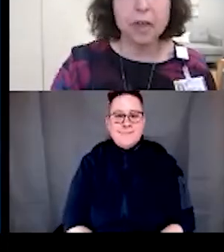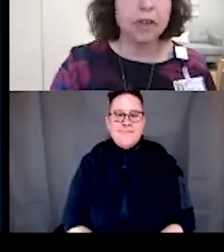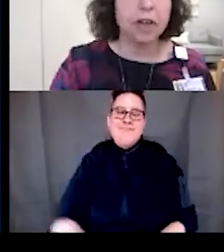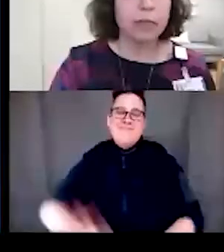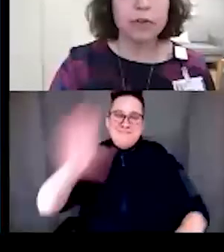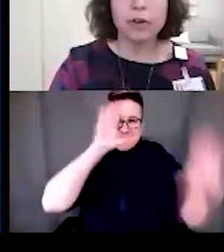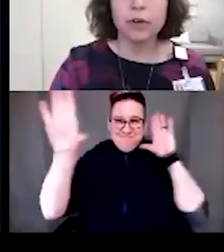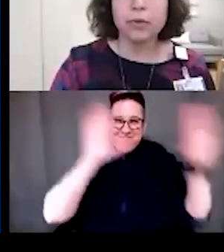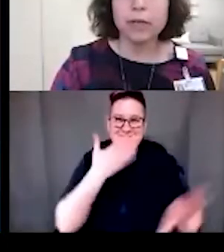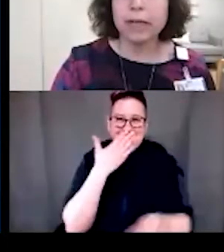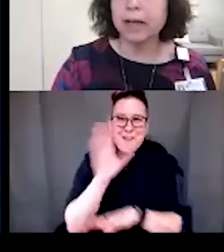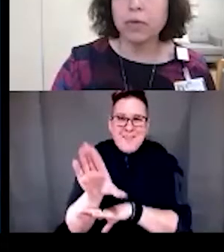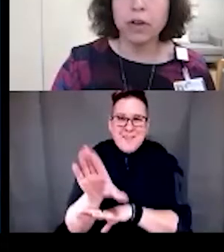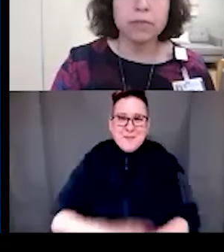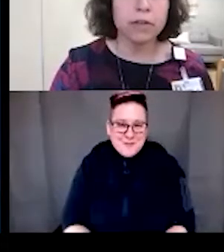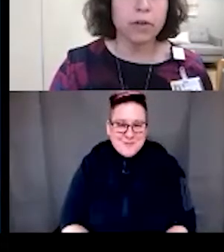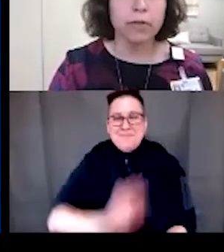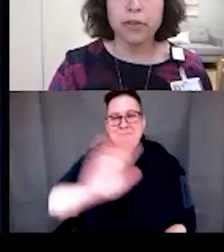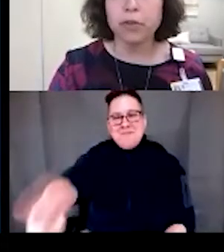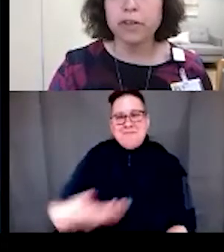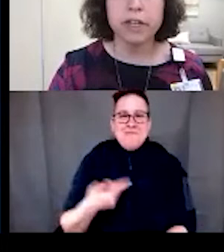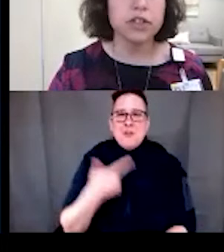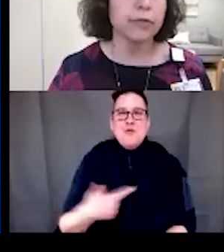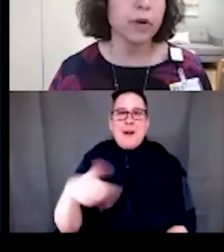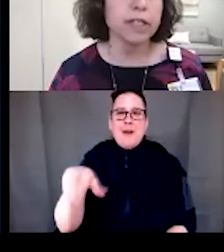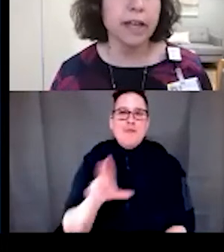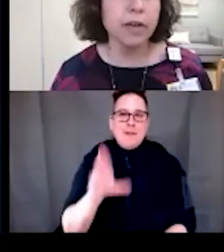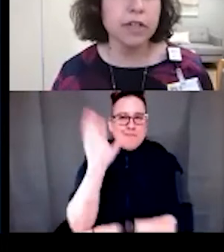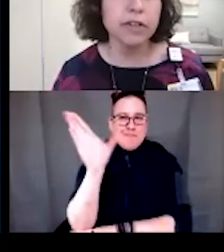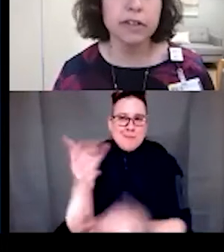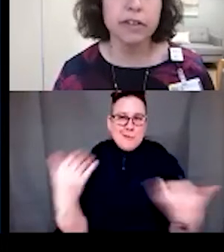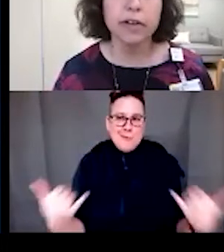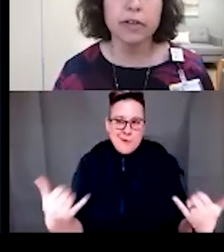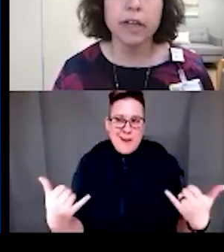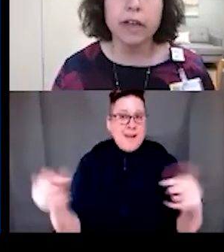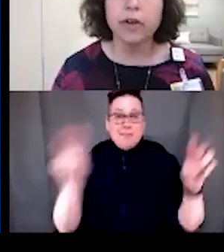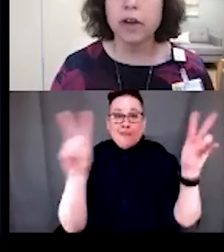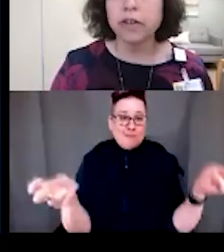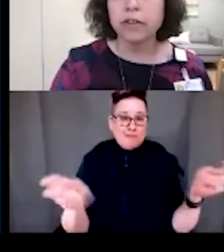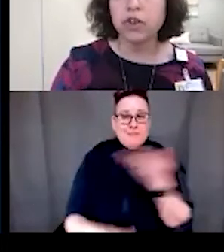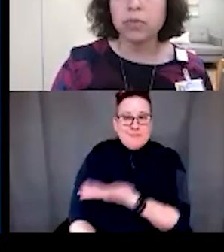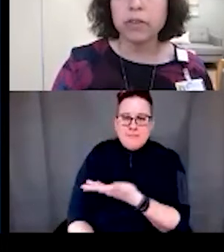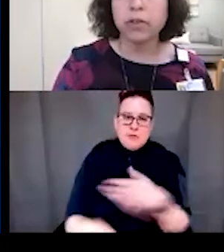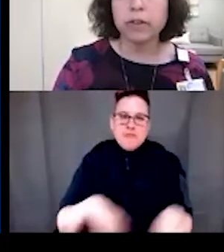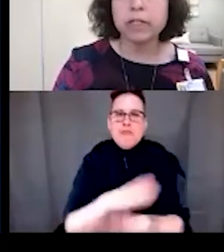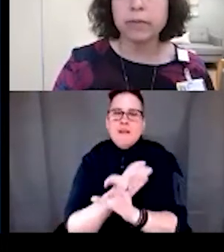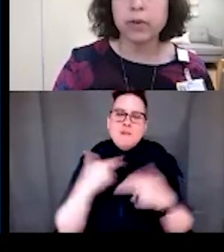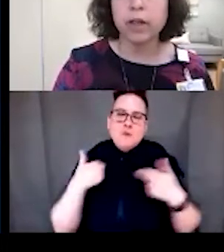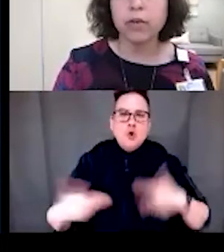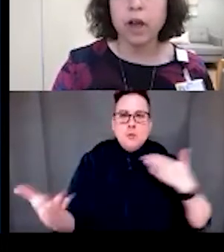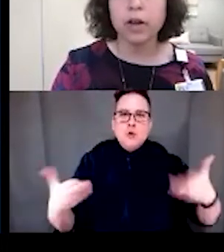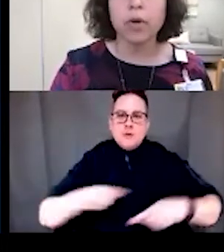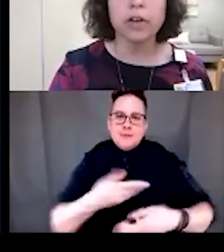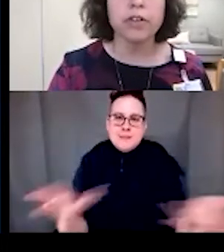Hello and good afternoon. Welcome to the Grand Rounds presentation for today, which is entitled The Crisis in Human Service